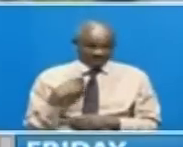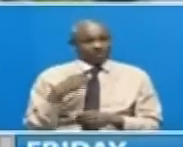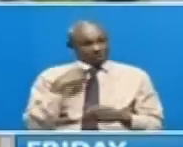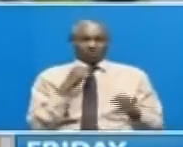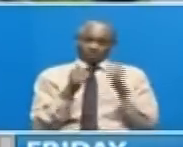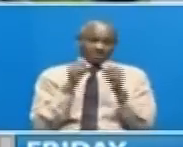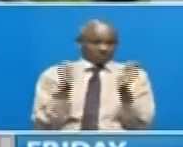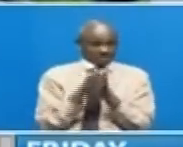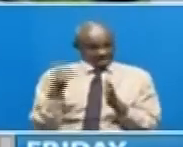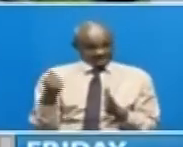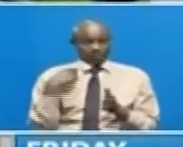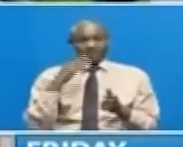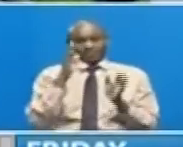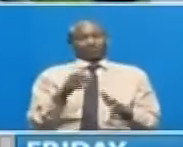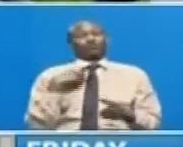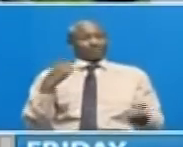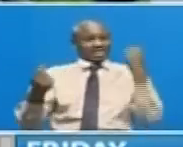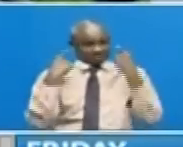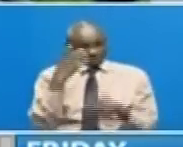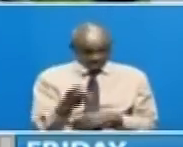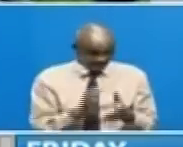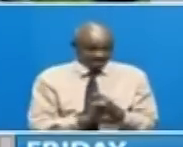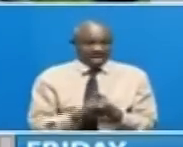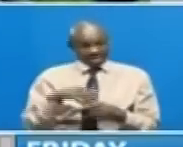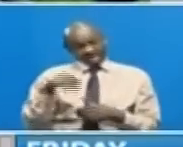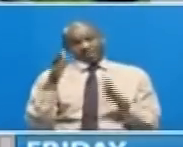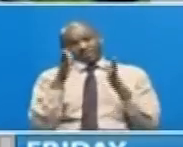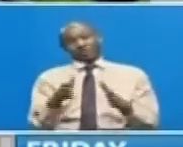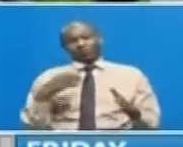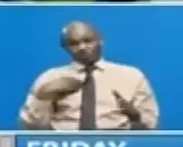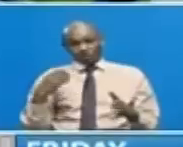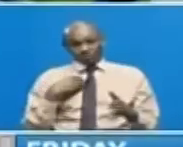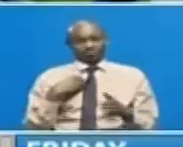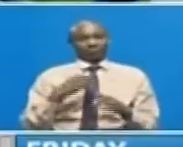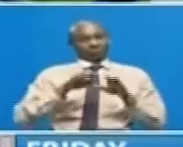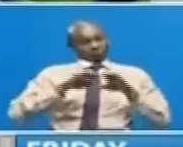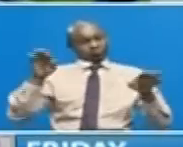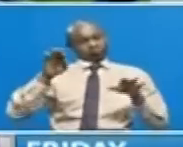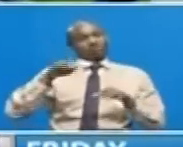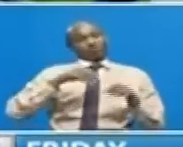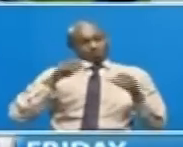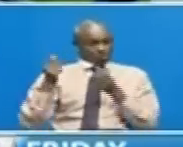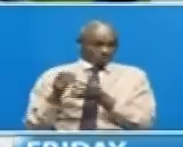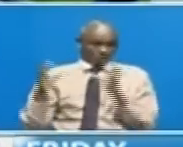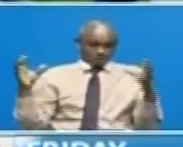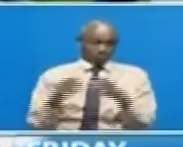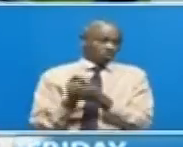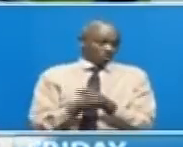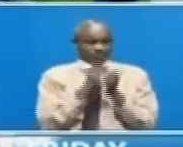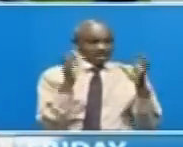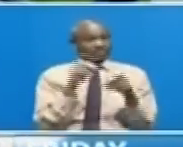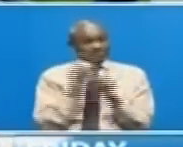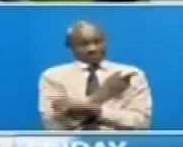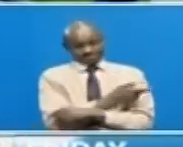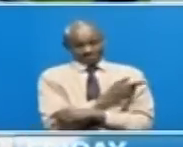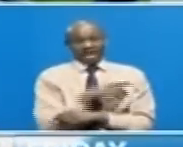top honors with Kericho's William Odera and Justus Madoya from the Great Rift Valley Lodge Club. Vetlap will host the